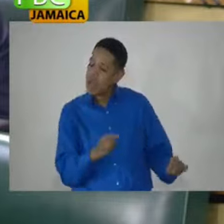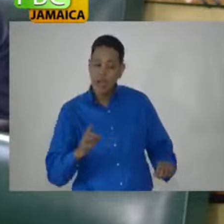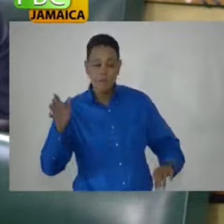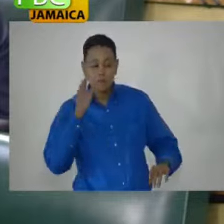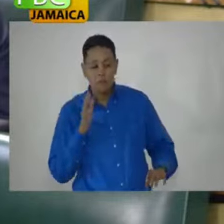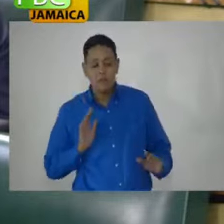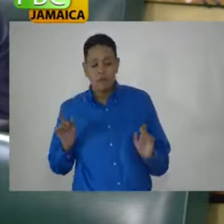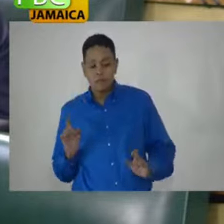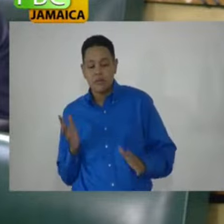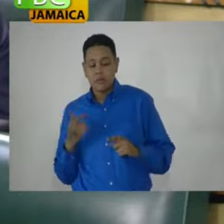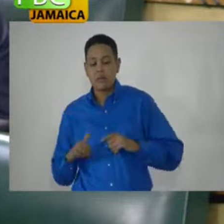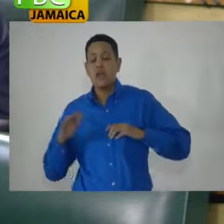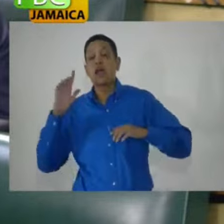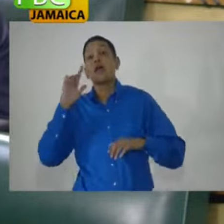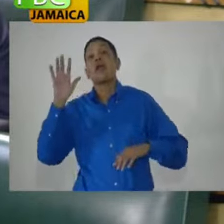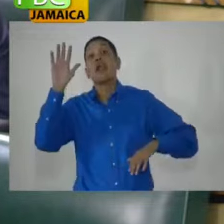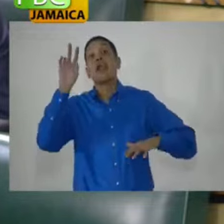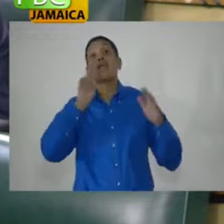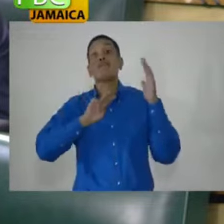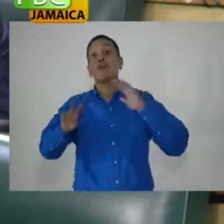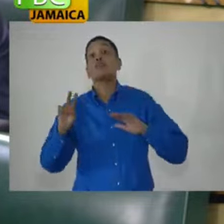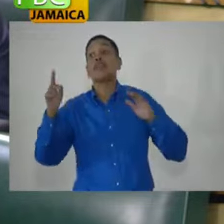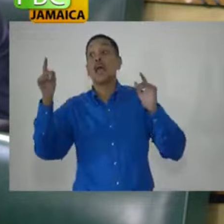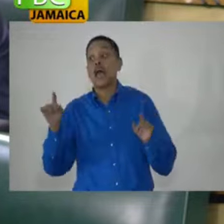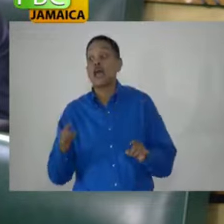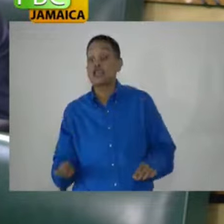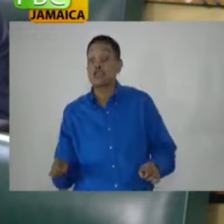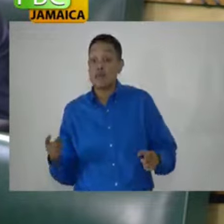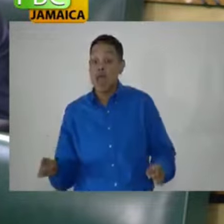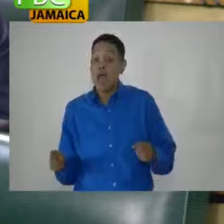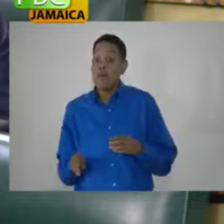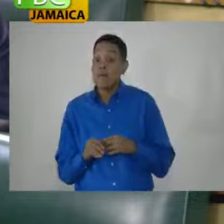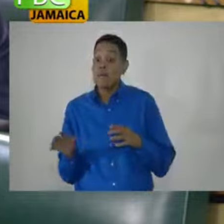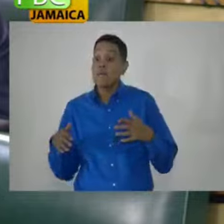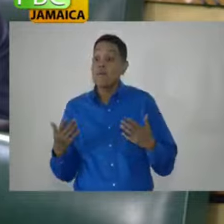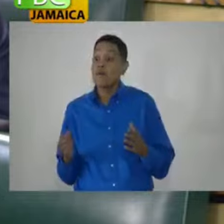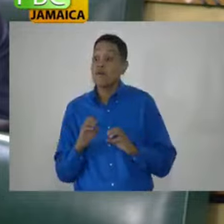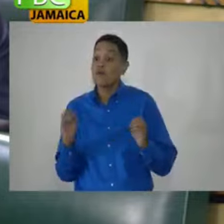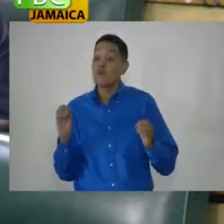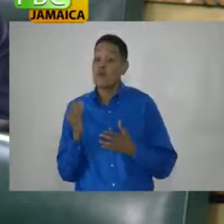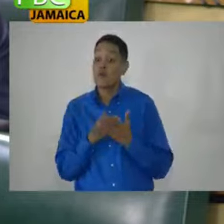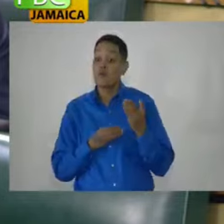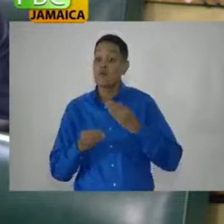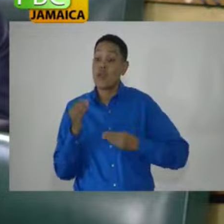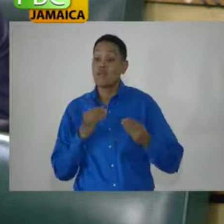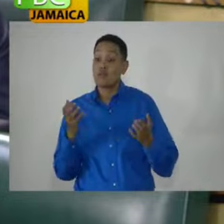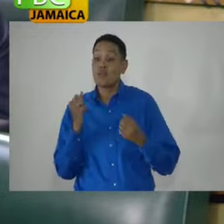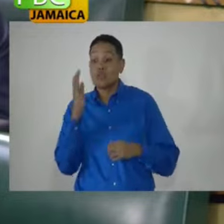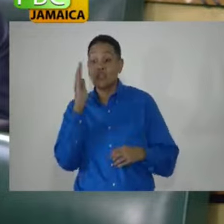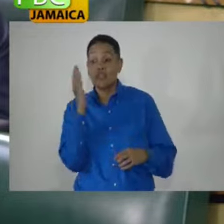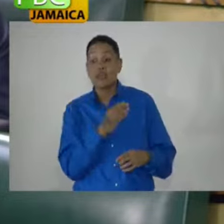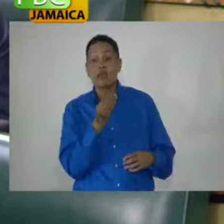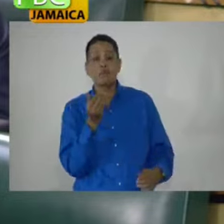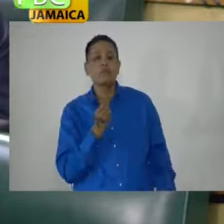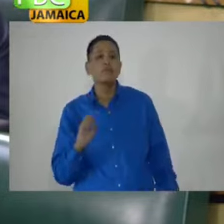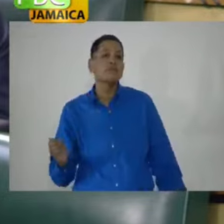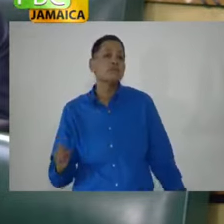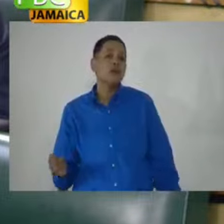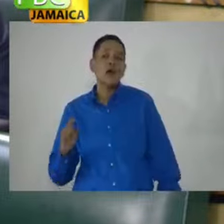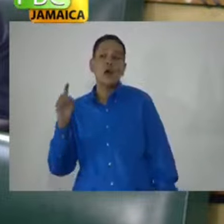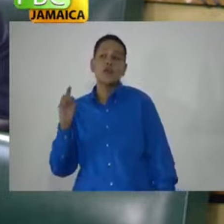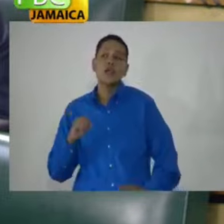Speaker, the unforeseen consequence is that no revenues flow to the Treasury. And I